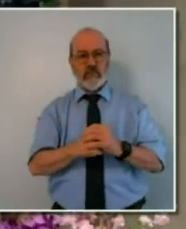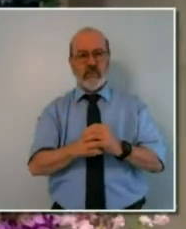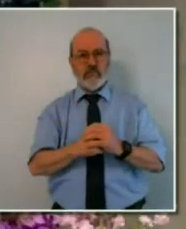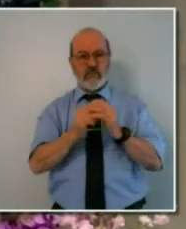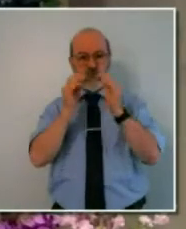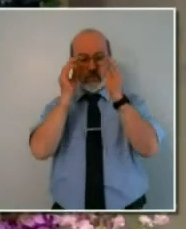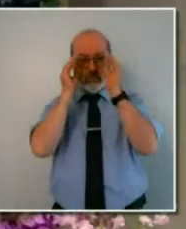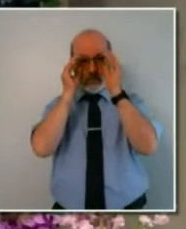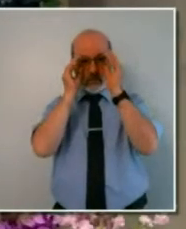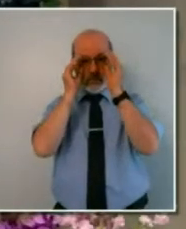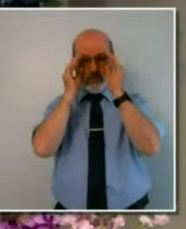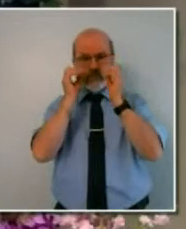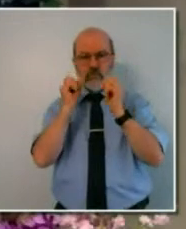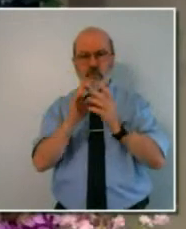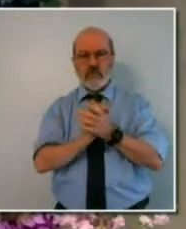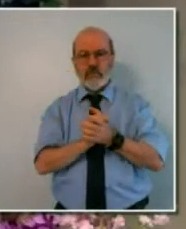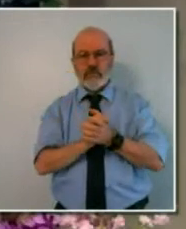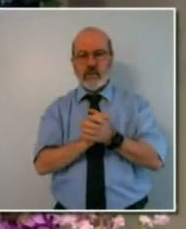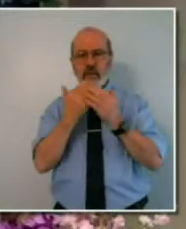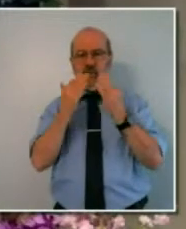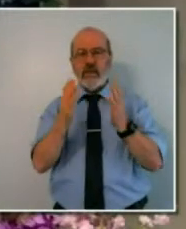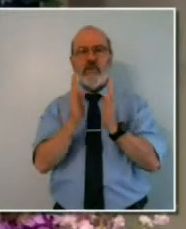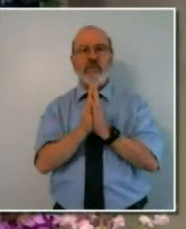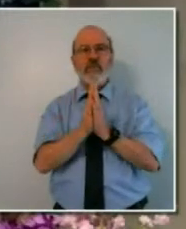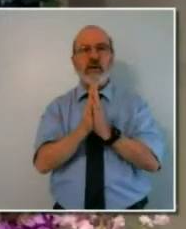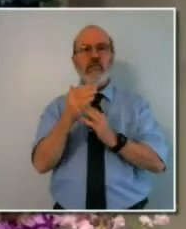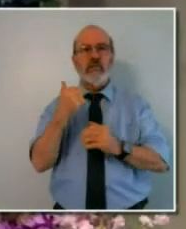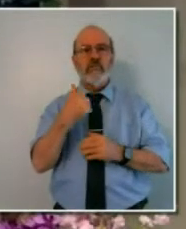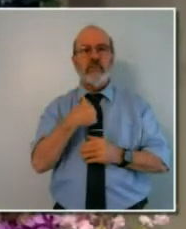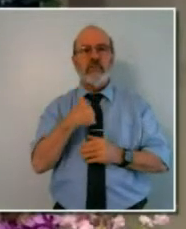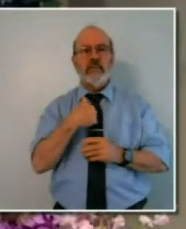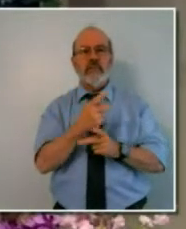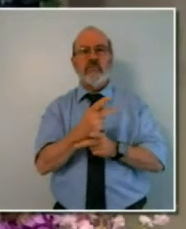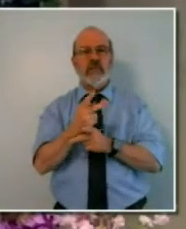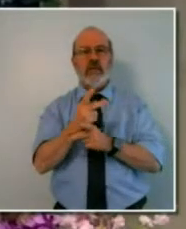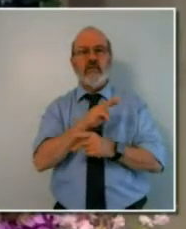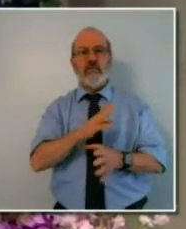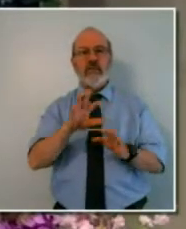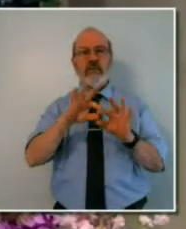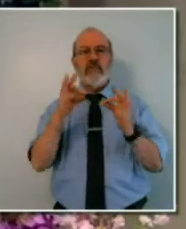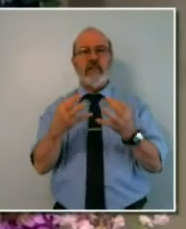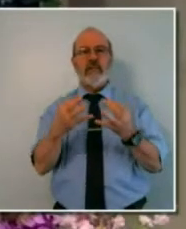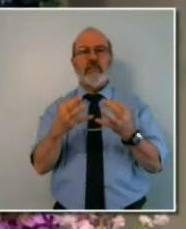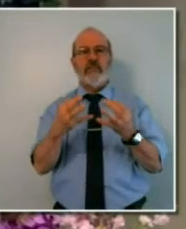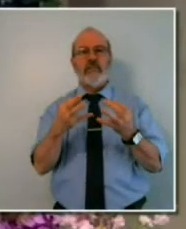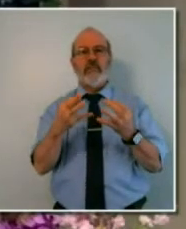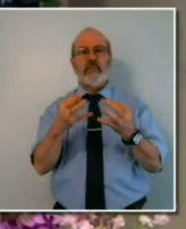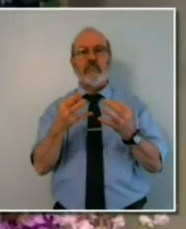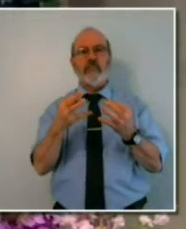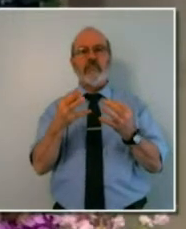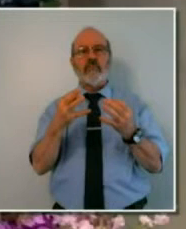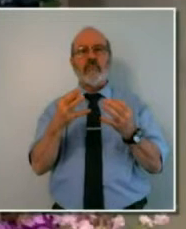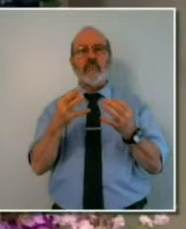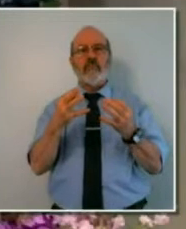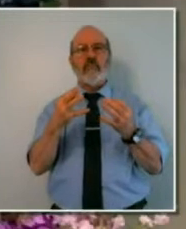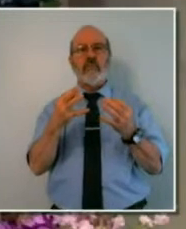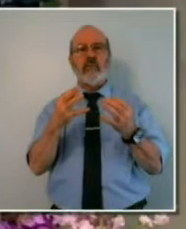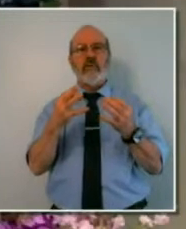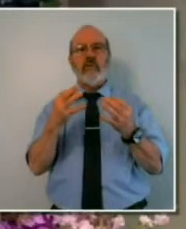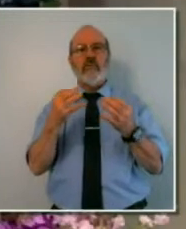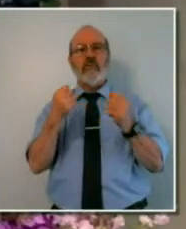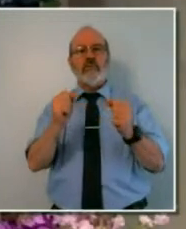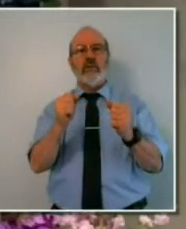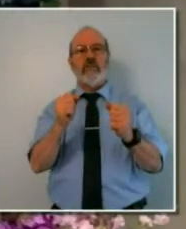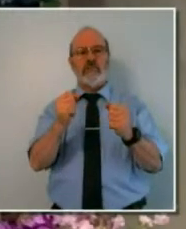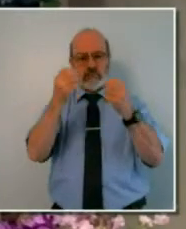right. Well, thank you for praying with me, and thank you for caring for our missionary families. And we will be trying to keep you informed